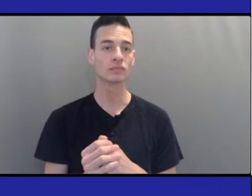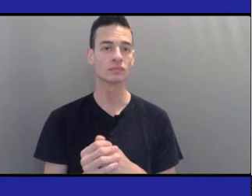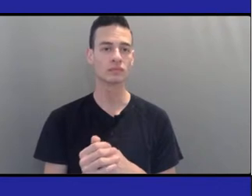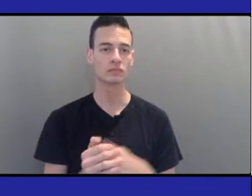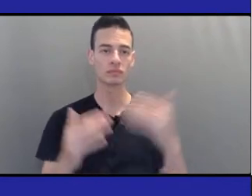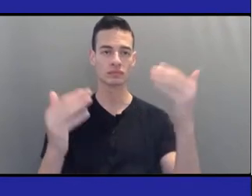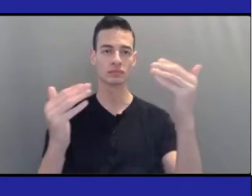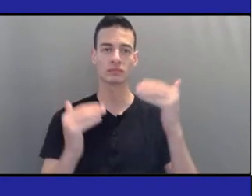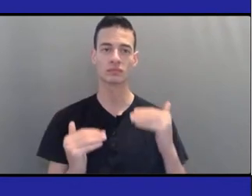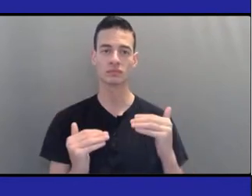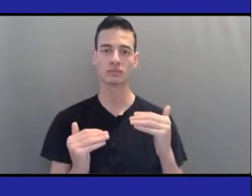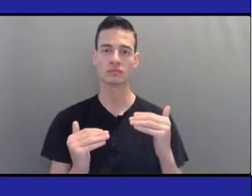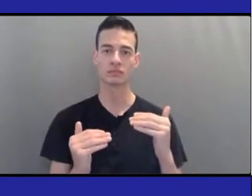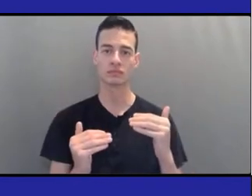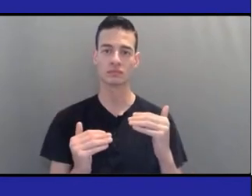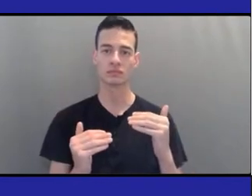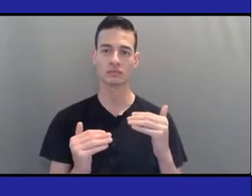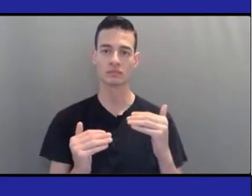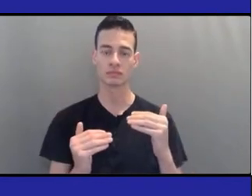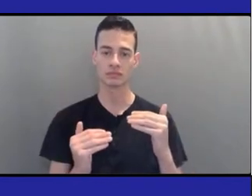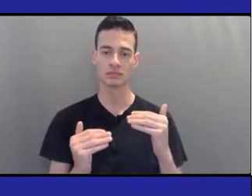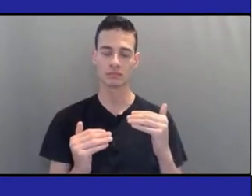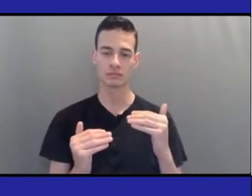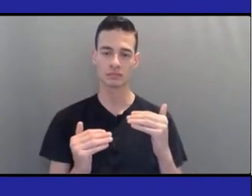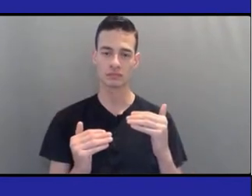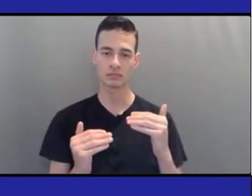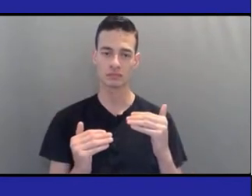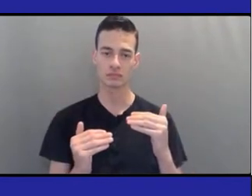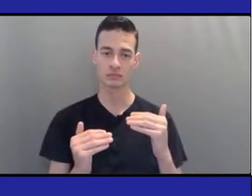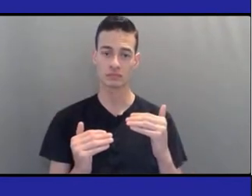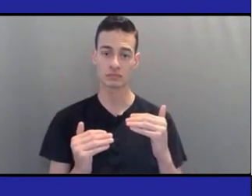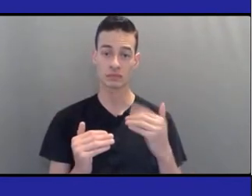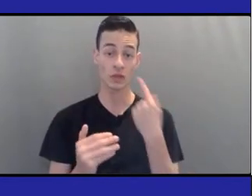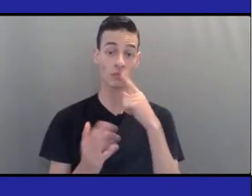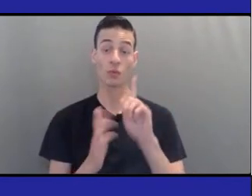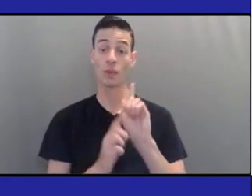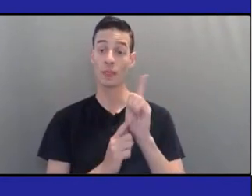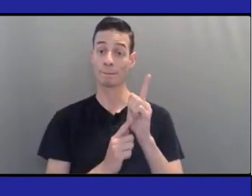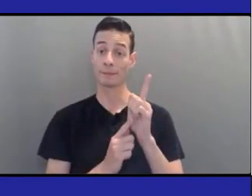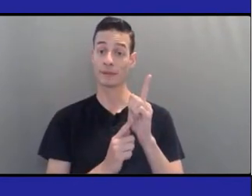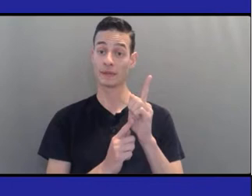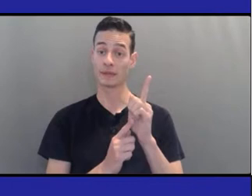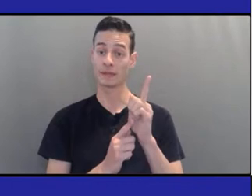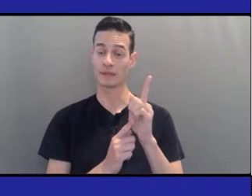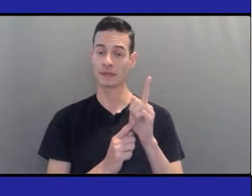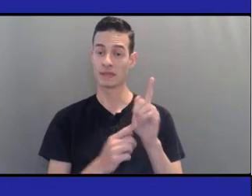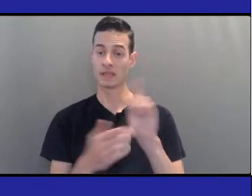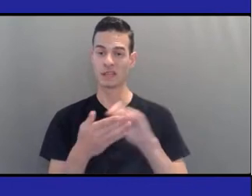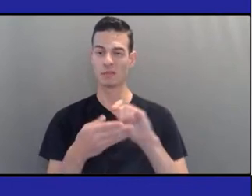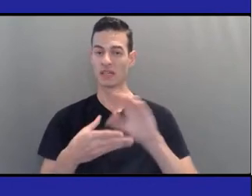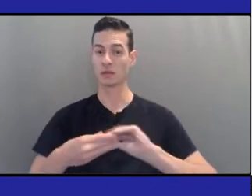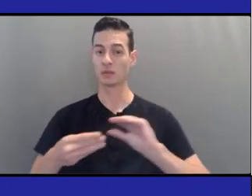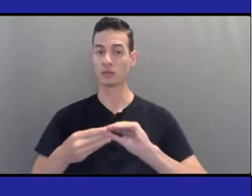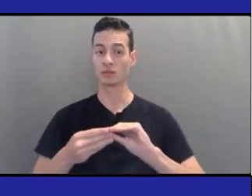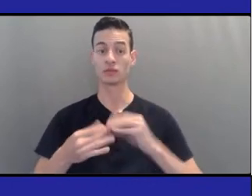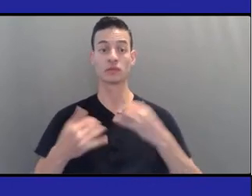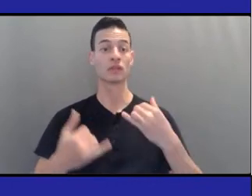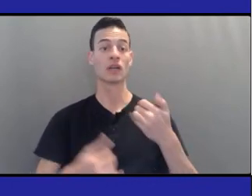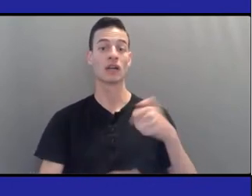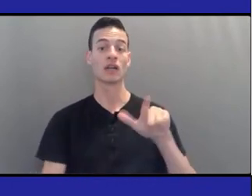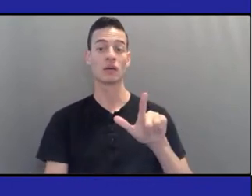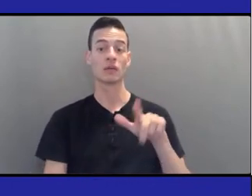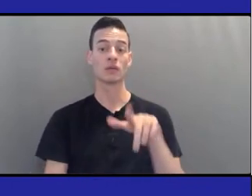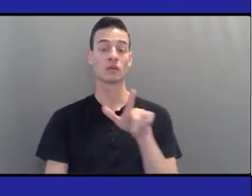the adoption of the minutes for the board meeting held April 27, 2023. Are there